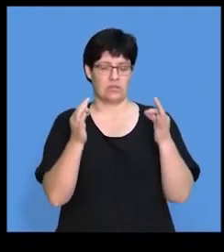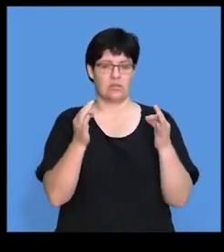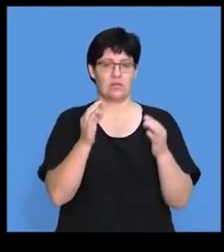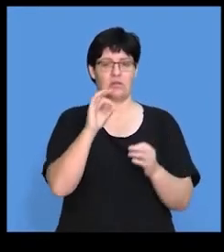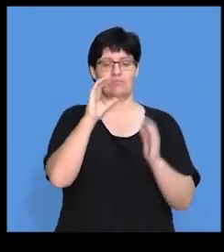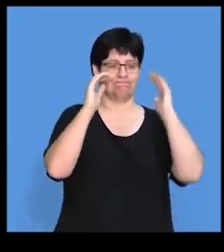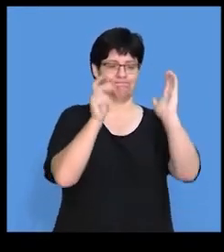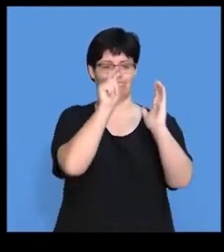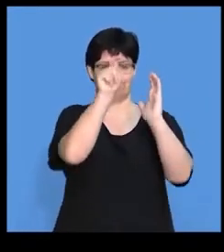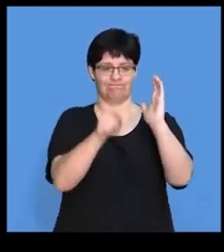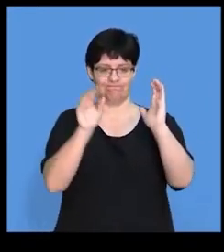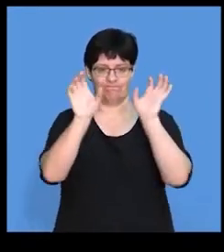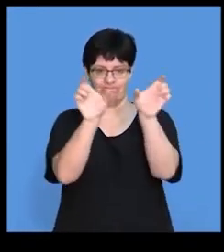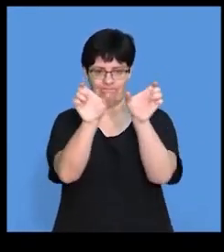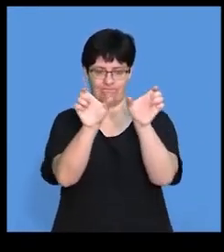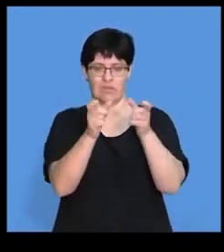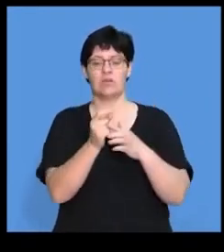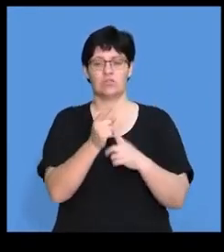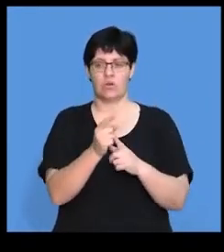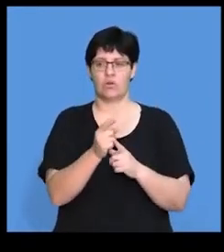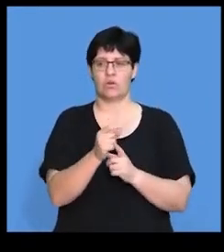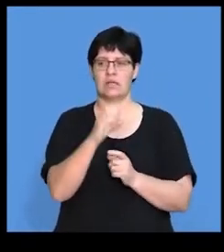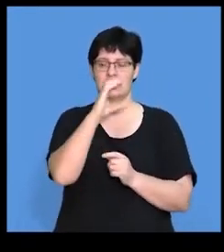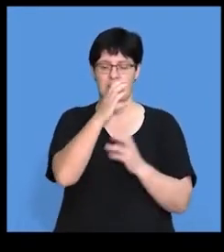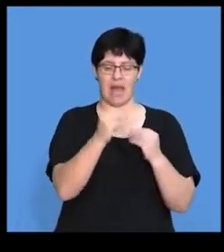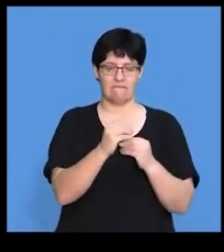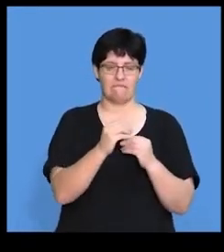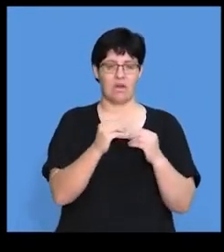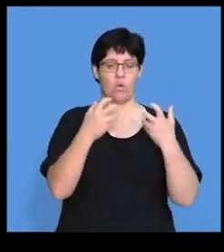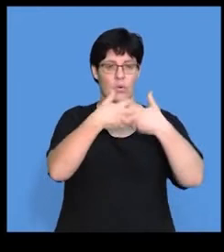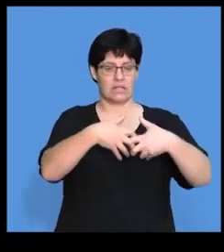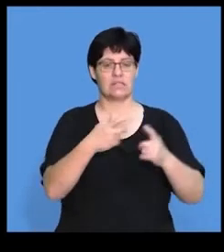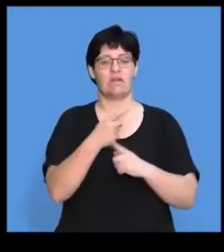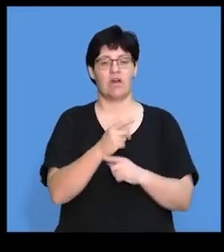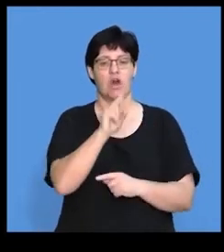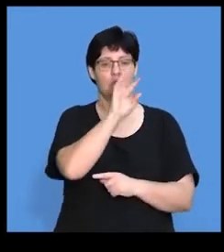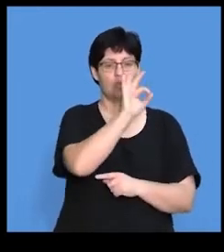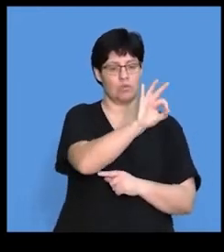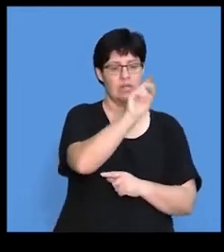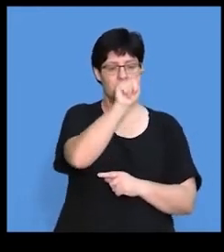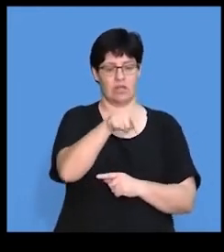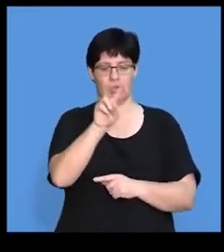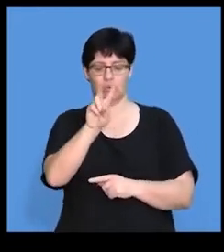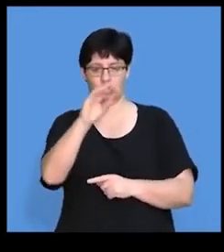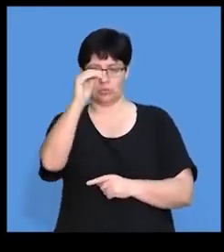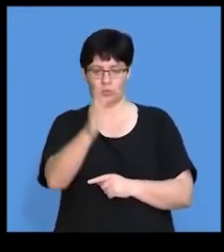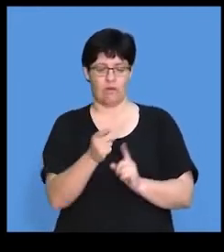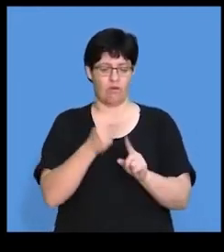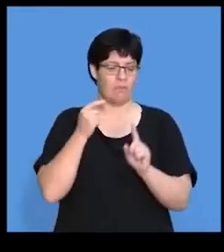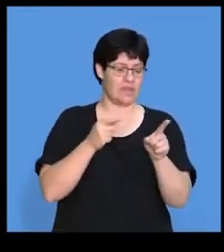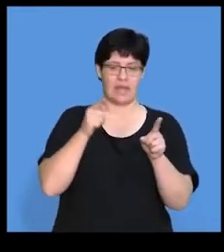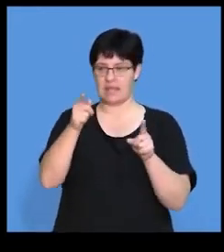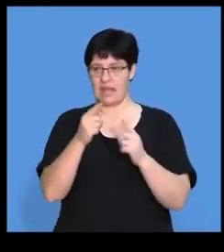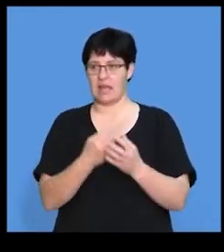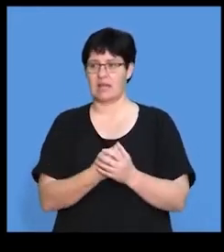center. So C now has the coordinates 3, 2, which I get from there and there. And although